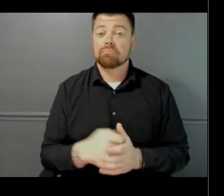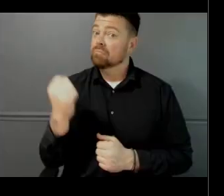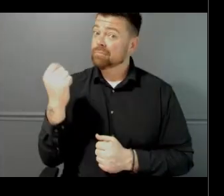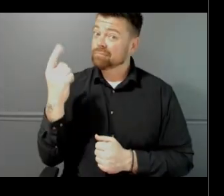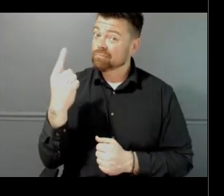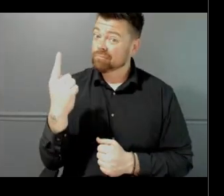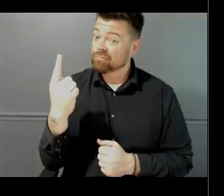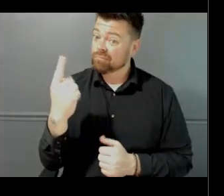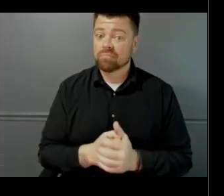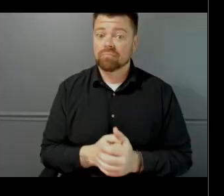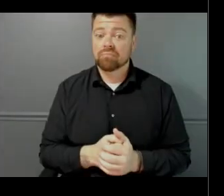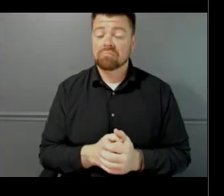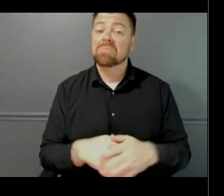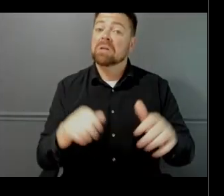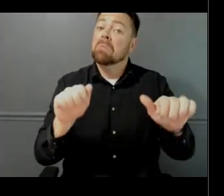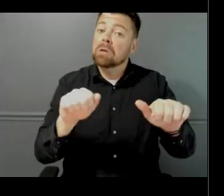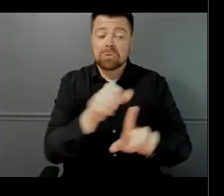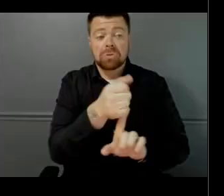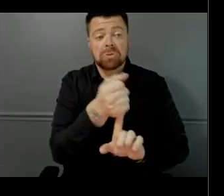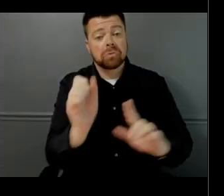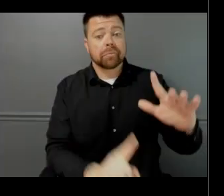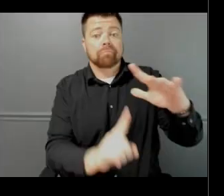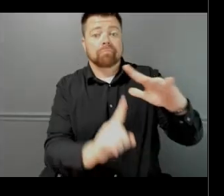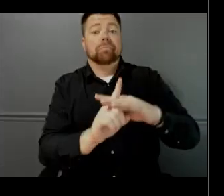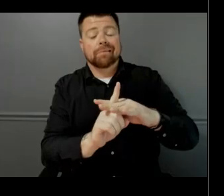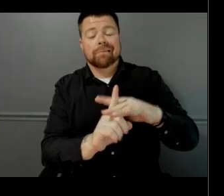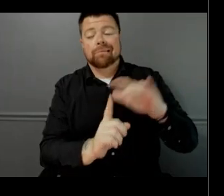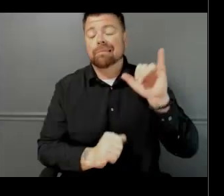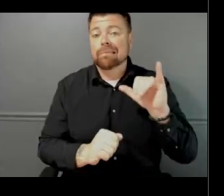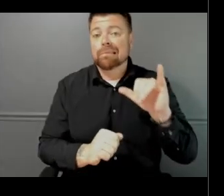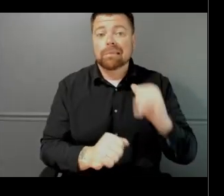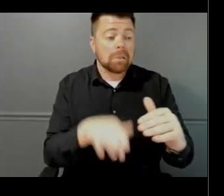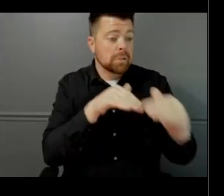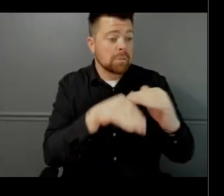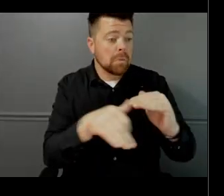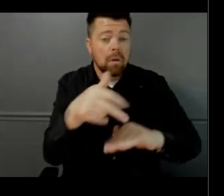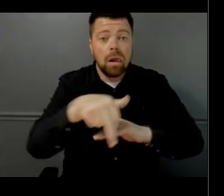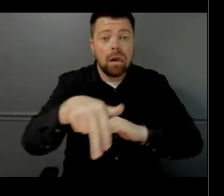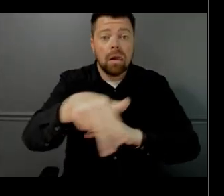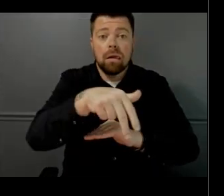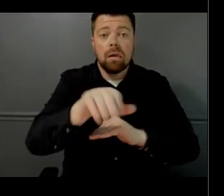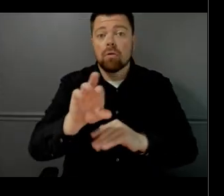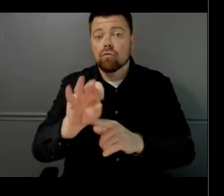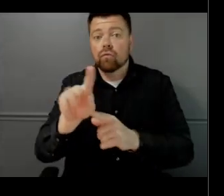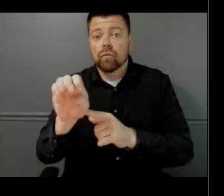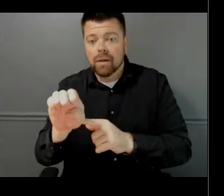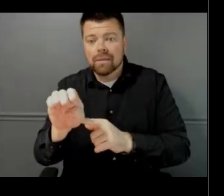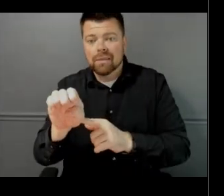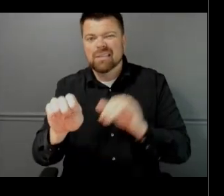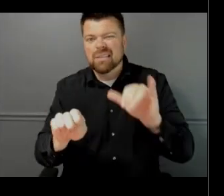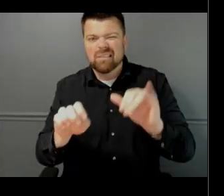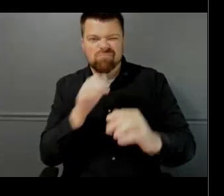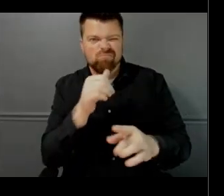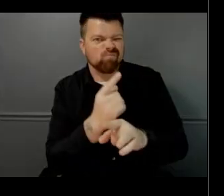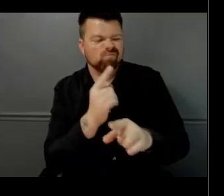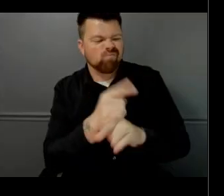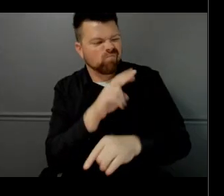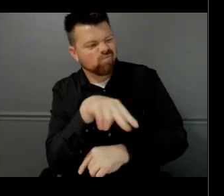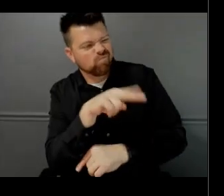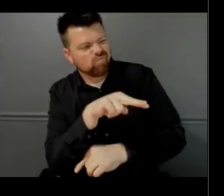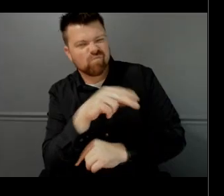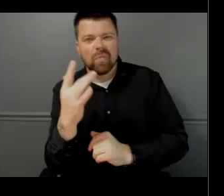However, there may be situations where an accessible pedestrian route is impractical because of